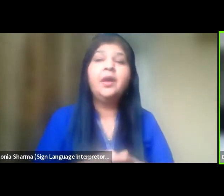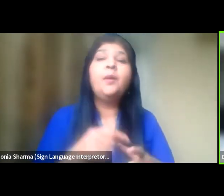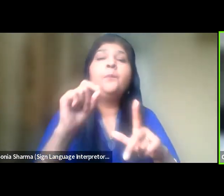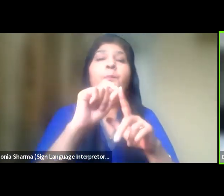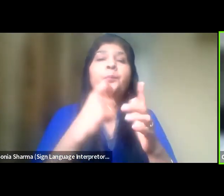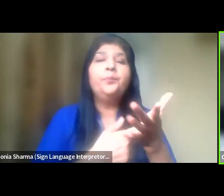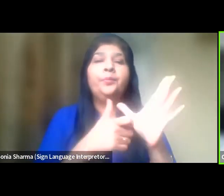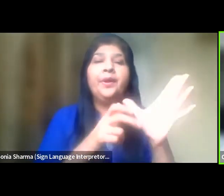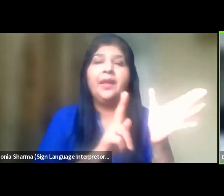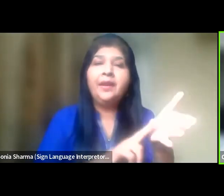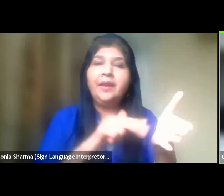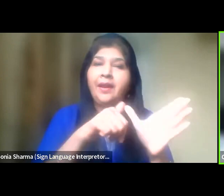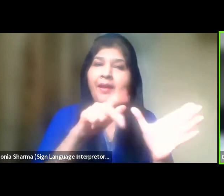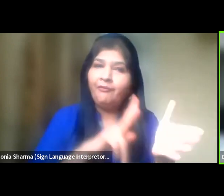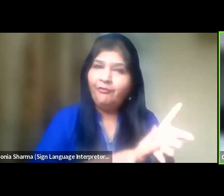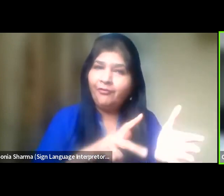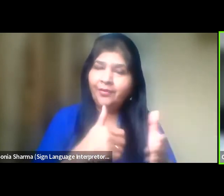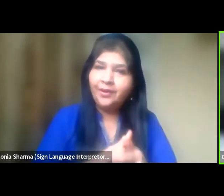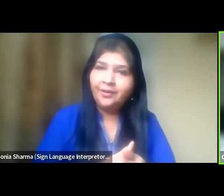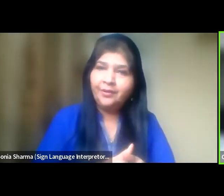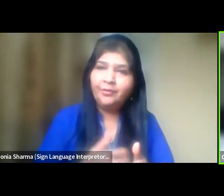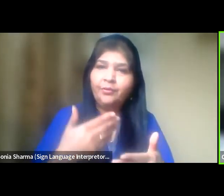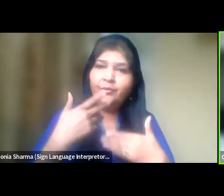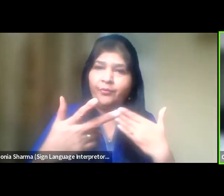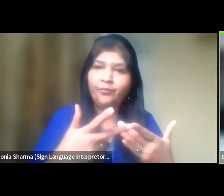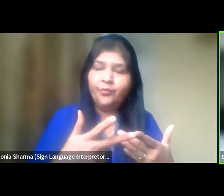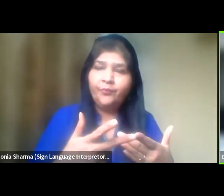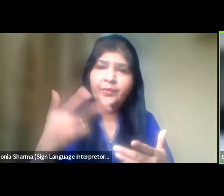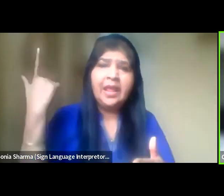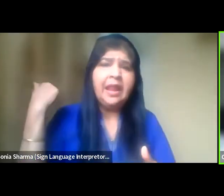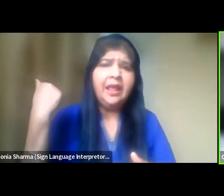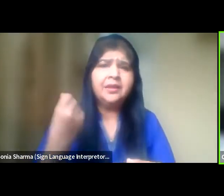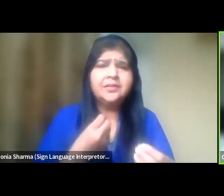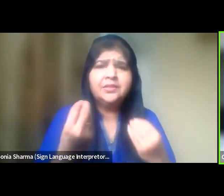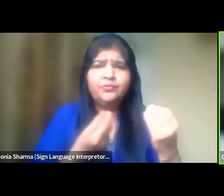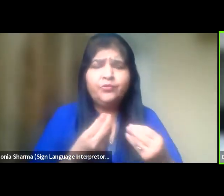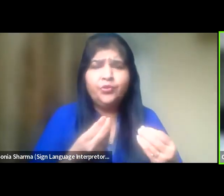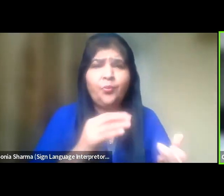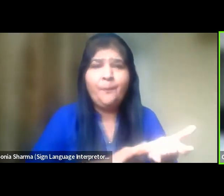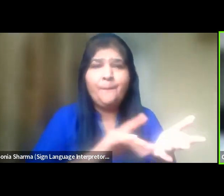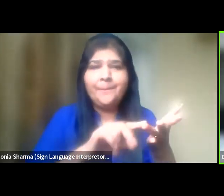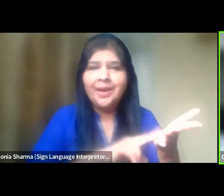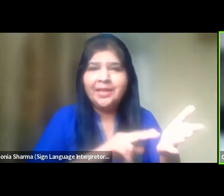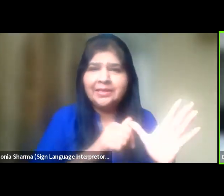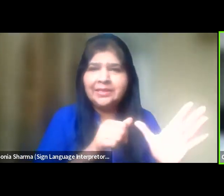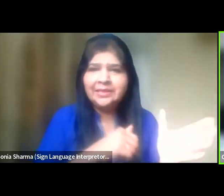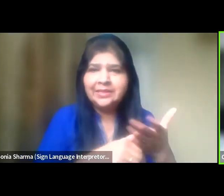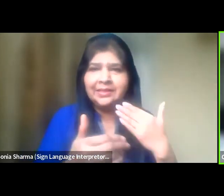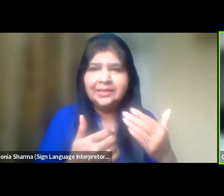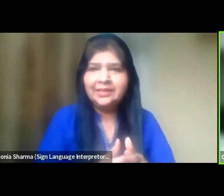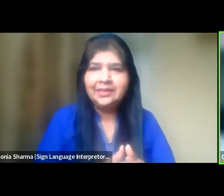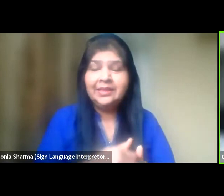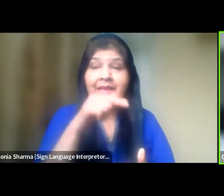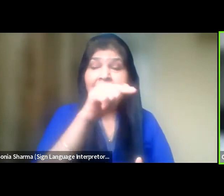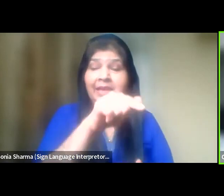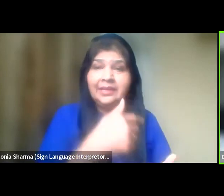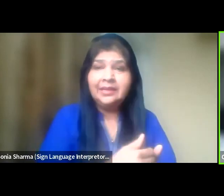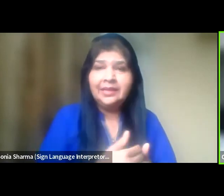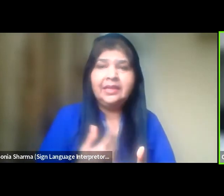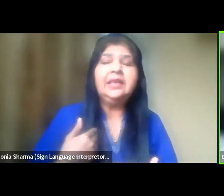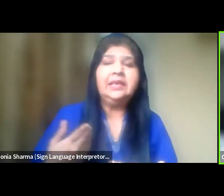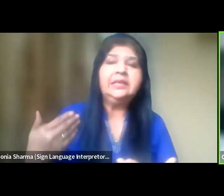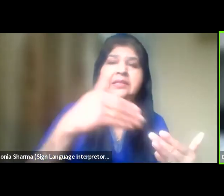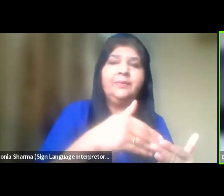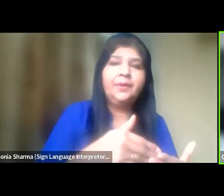for the last few months as he approached Turtle